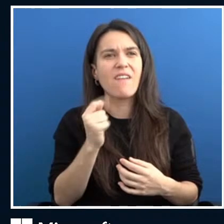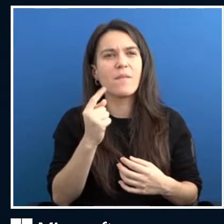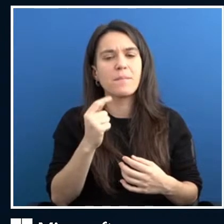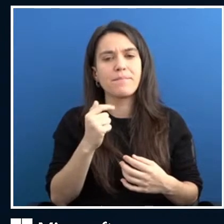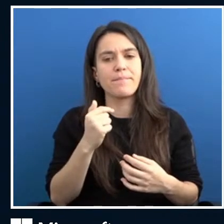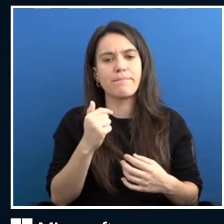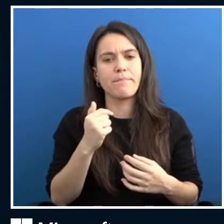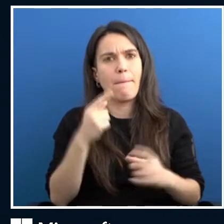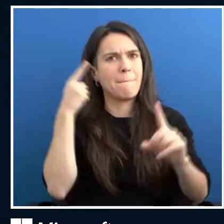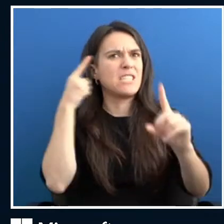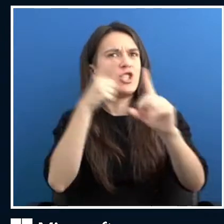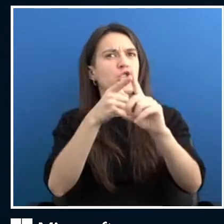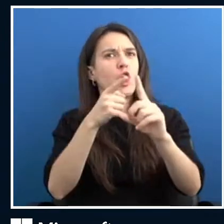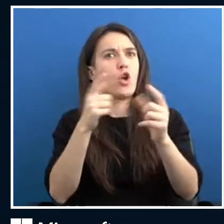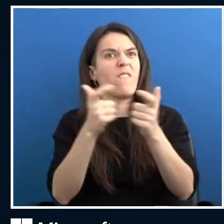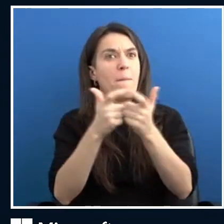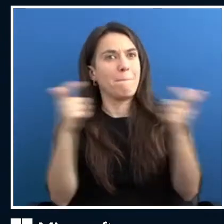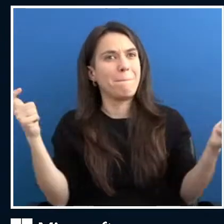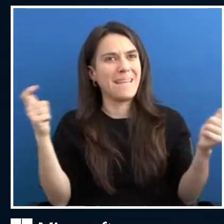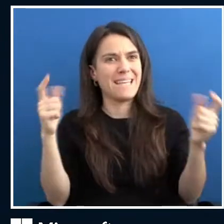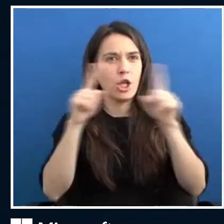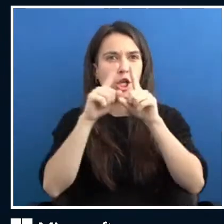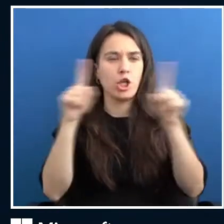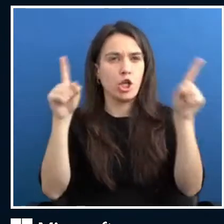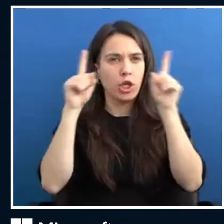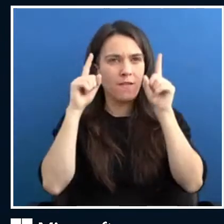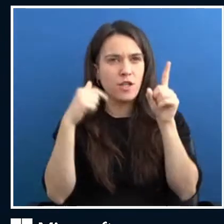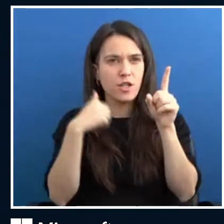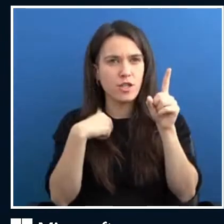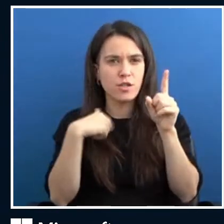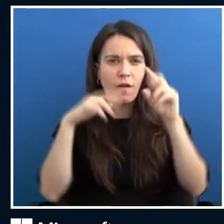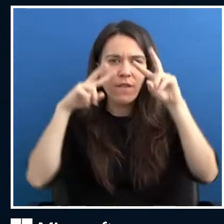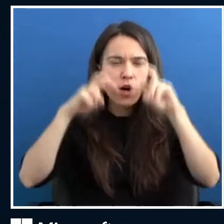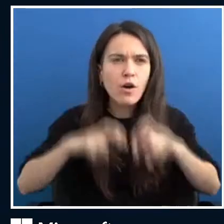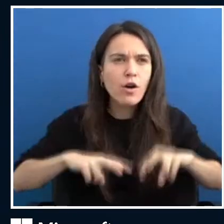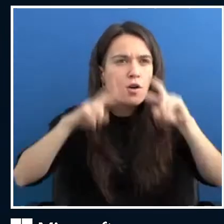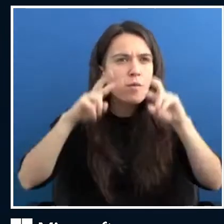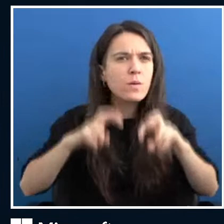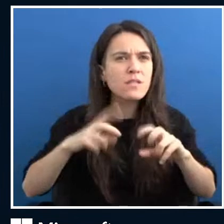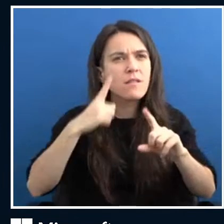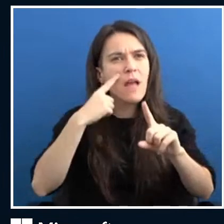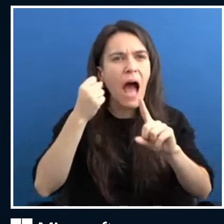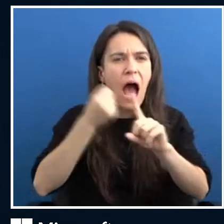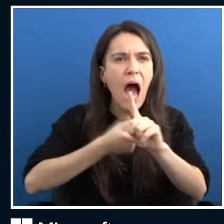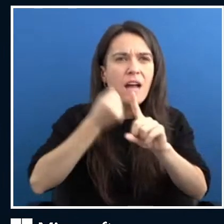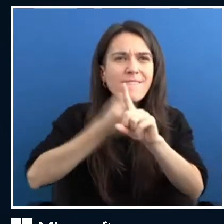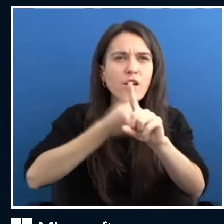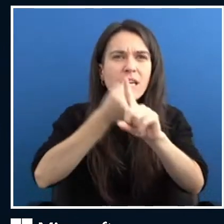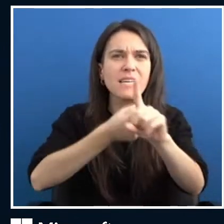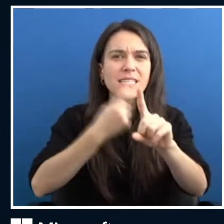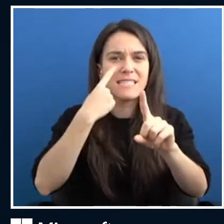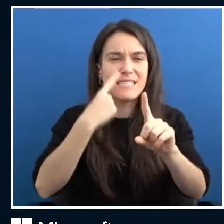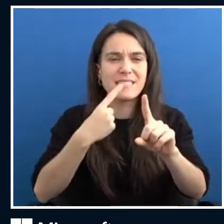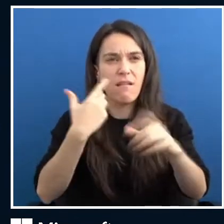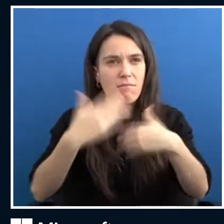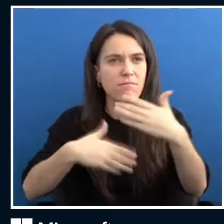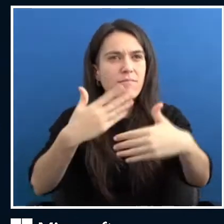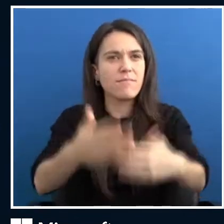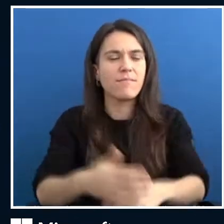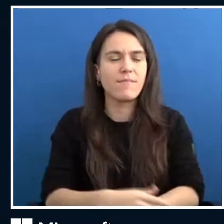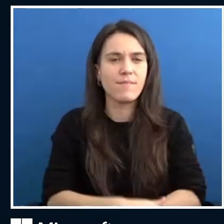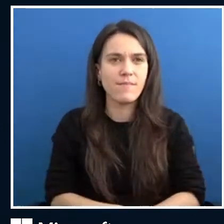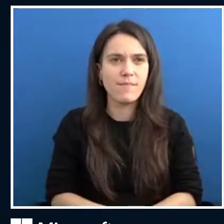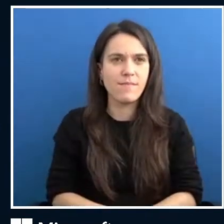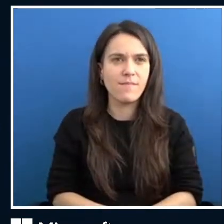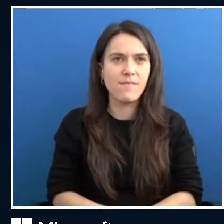with the depth of the research we have, along with the interesting, in our case, certainly the very enterprise focus. So that's been the vision of the course. And